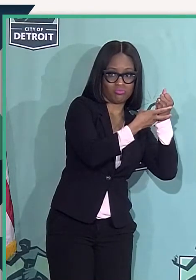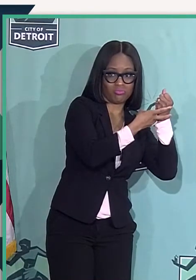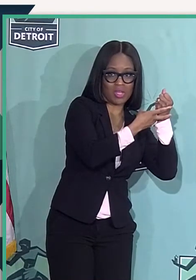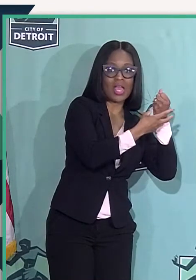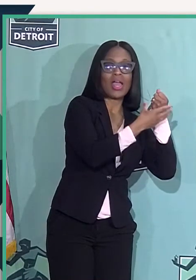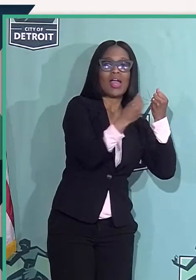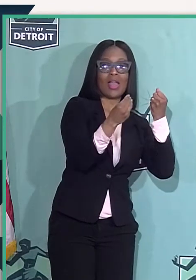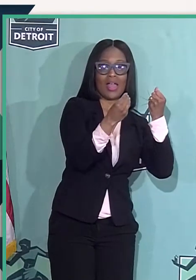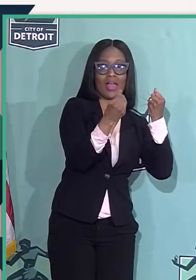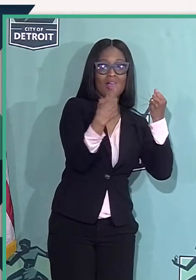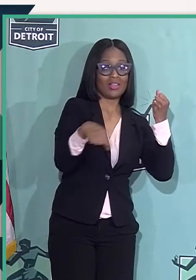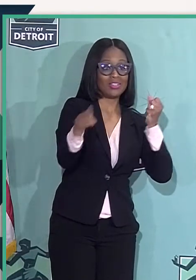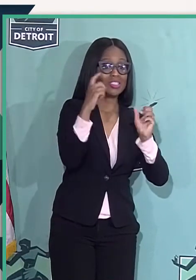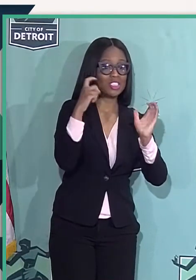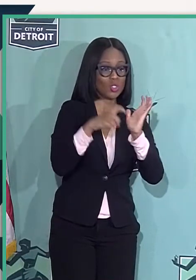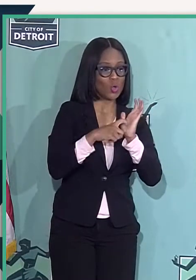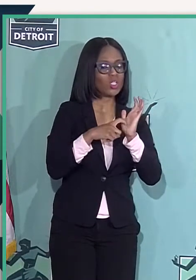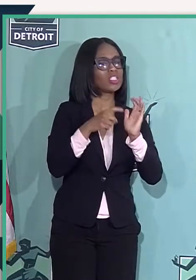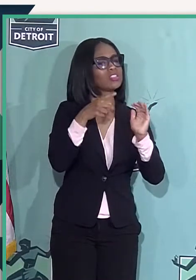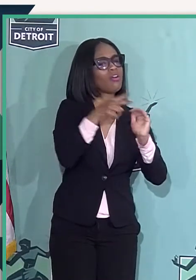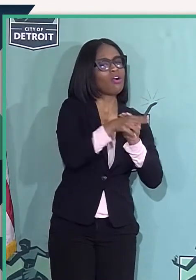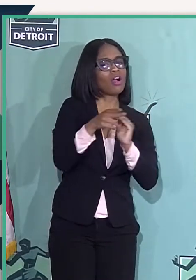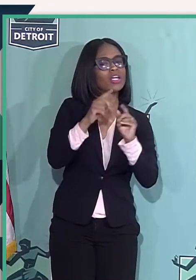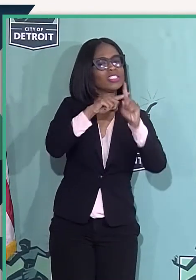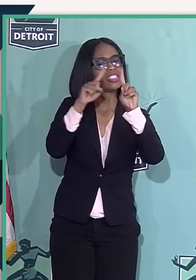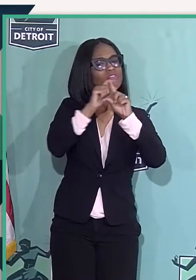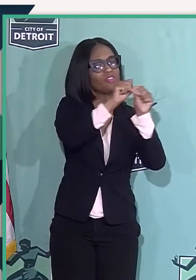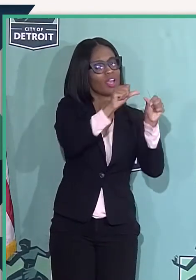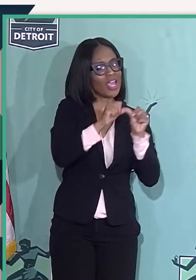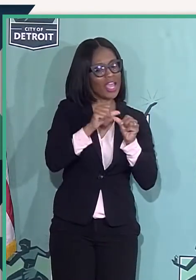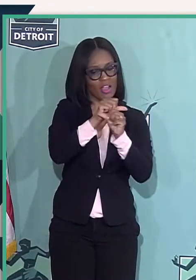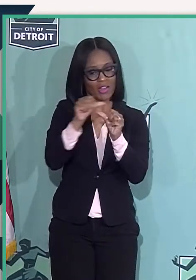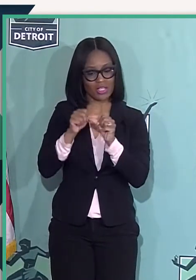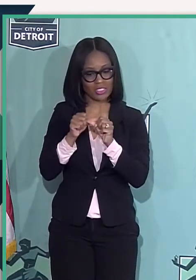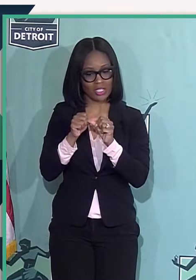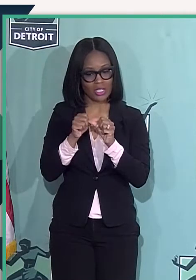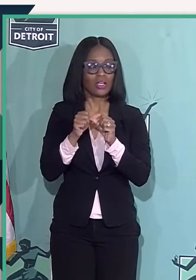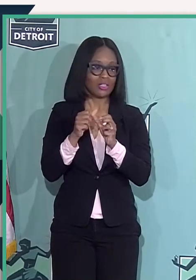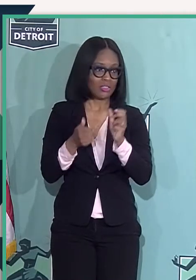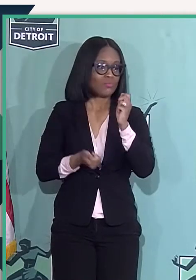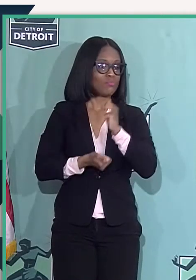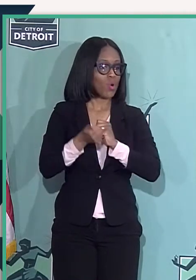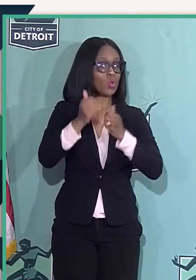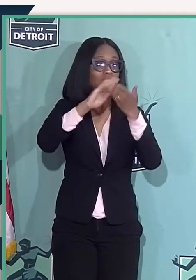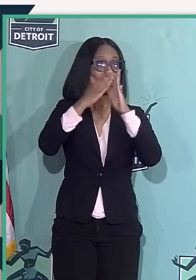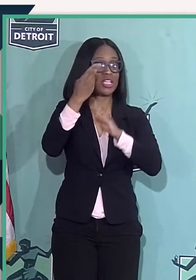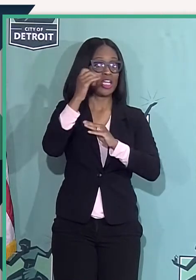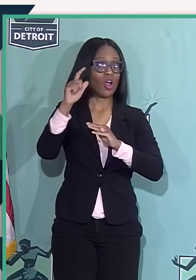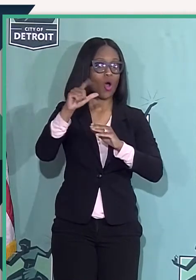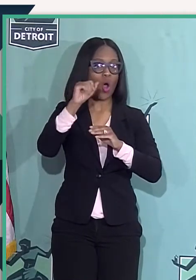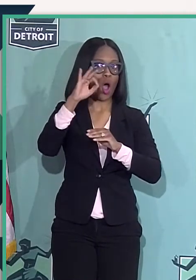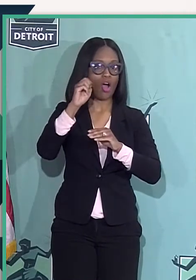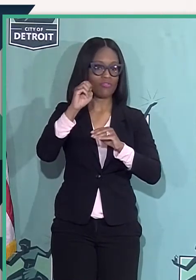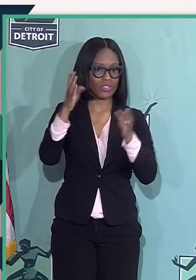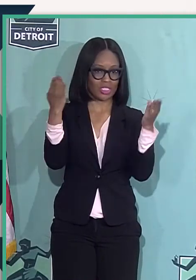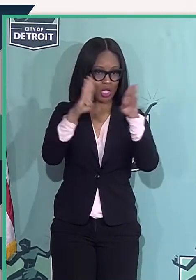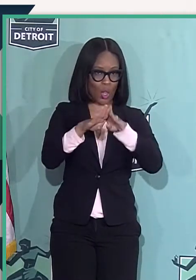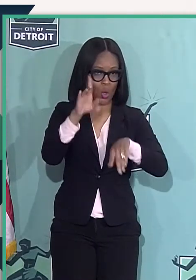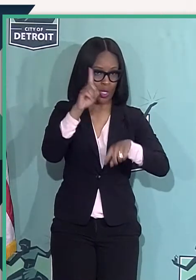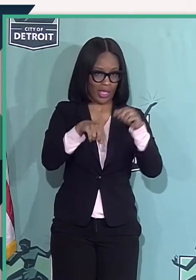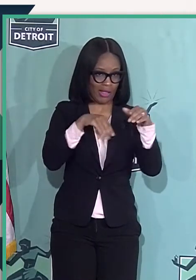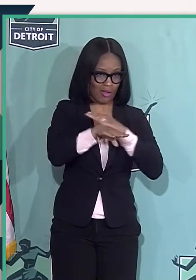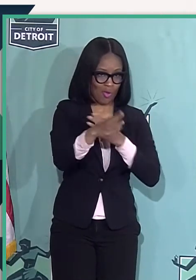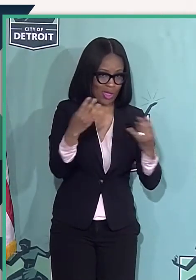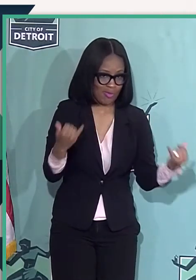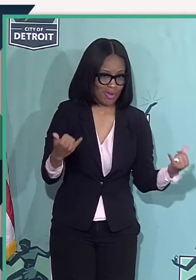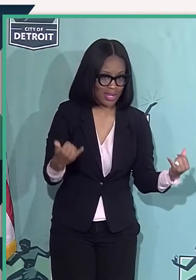You'll see the cuts in a few different areas. Of course, right now, most city hall offices are closed and you can't get in for